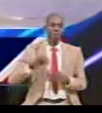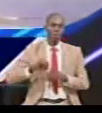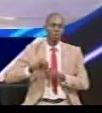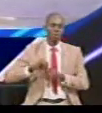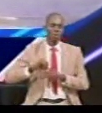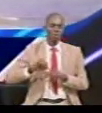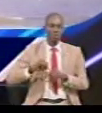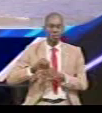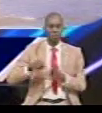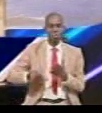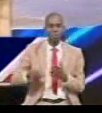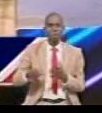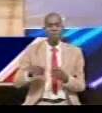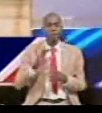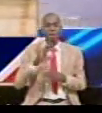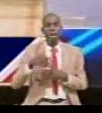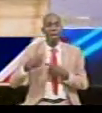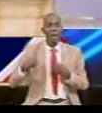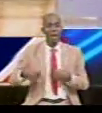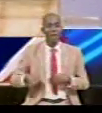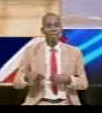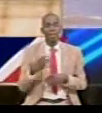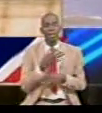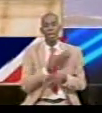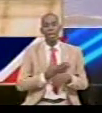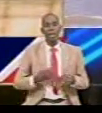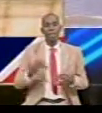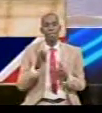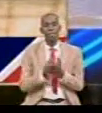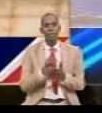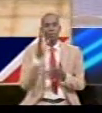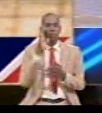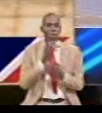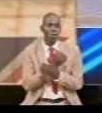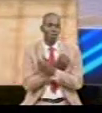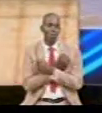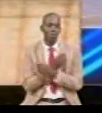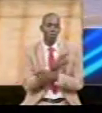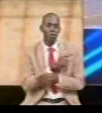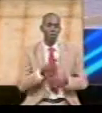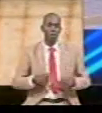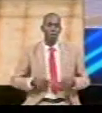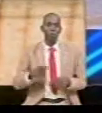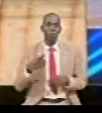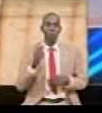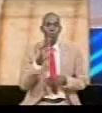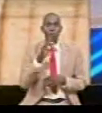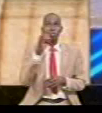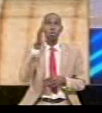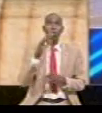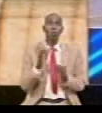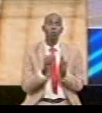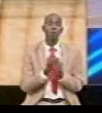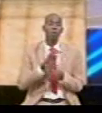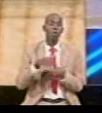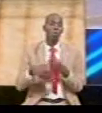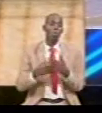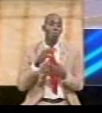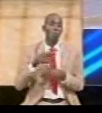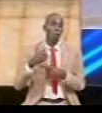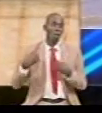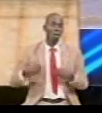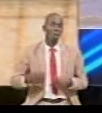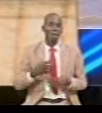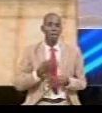seed. And when it is done, you will love the Lord thy God with all thine heart and with all thy